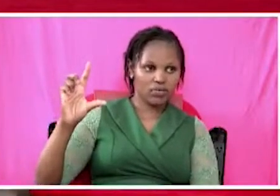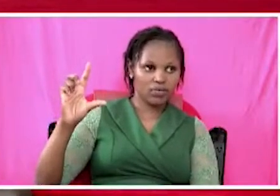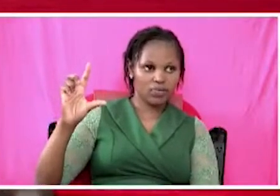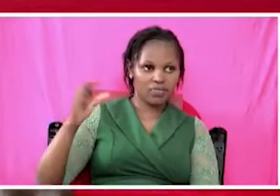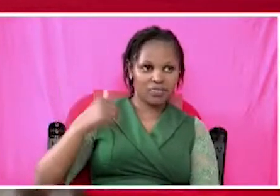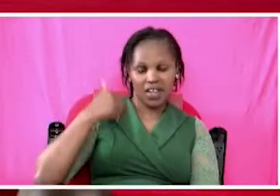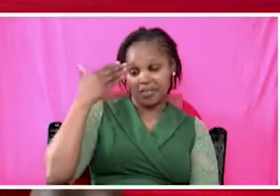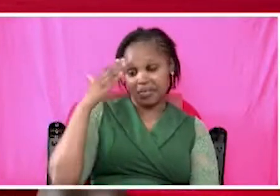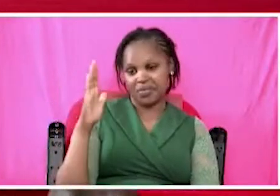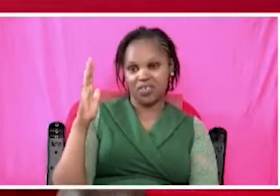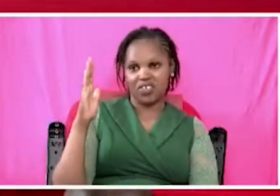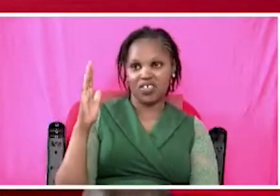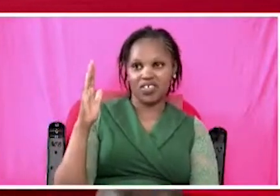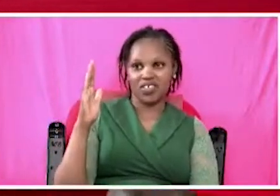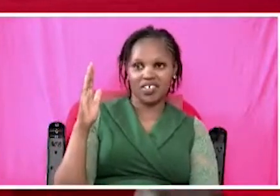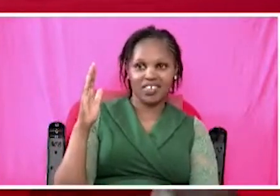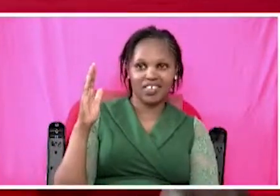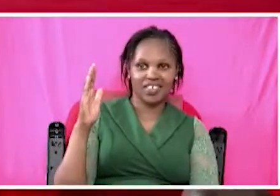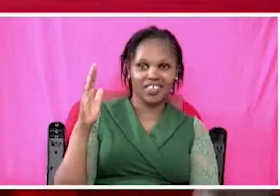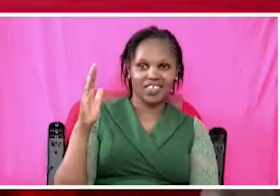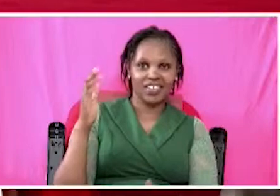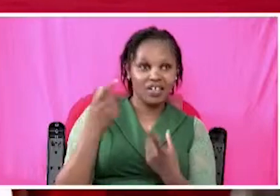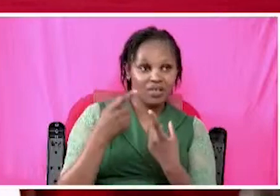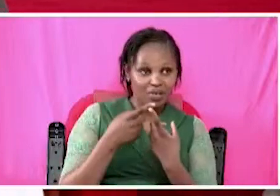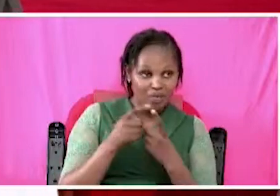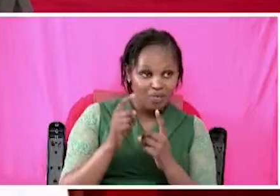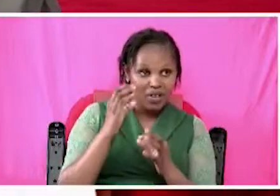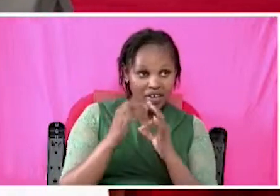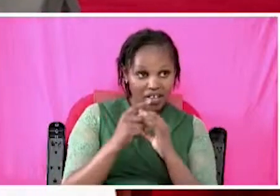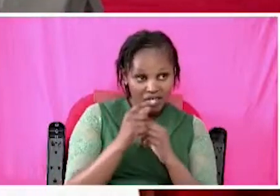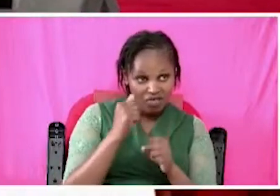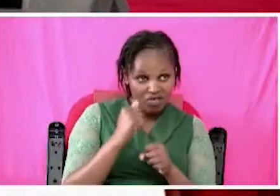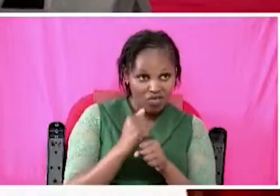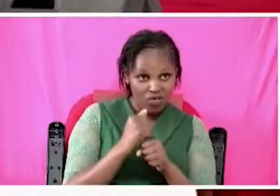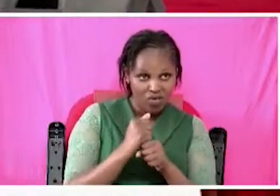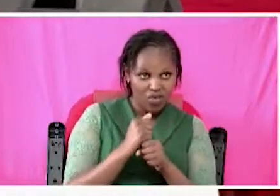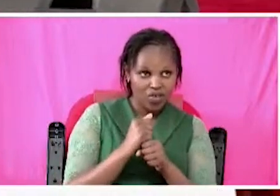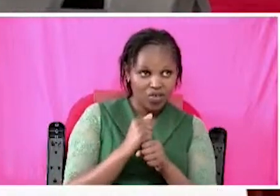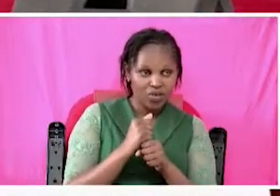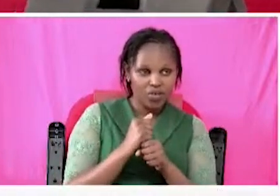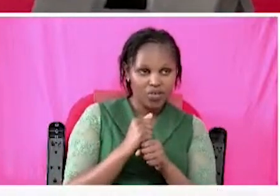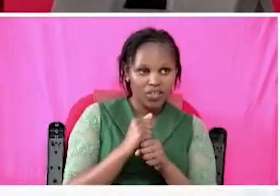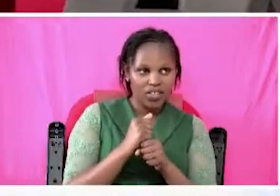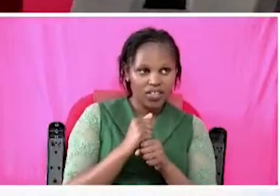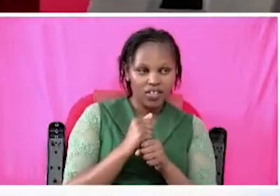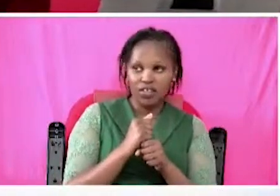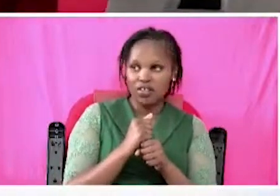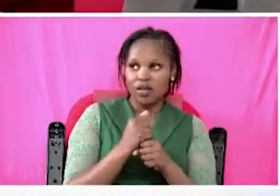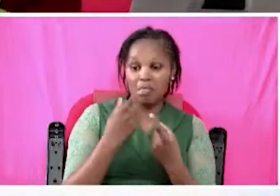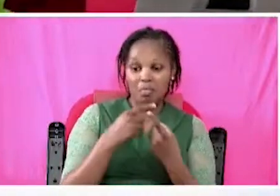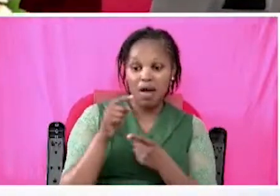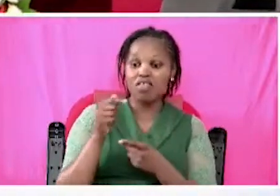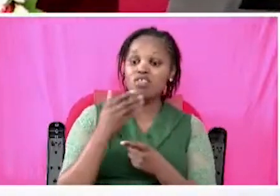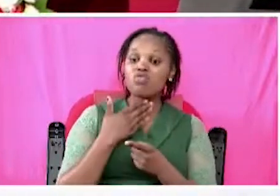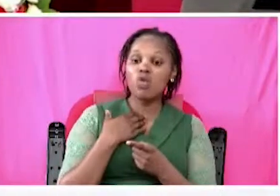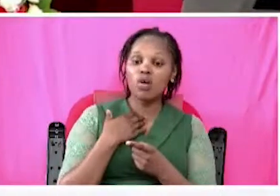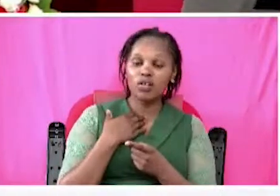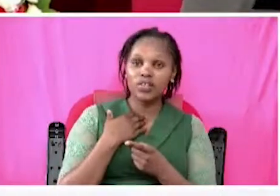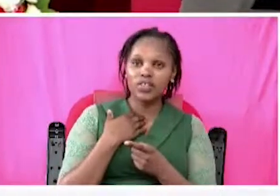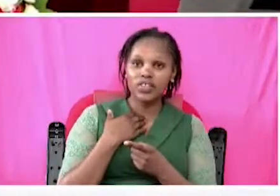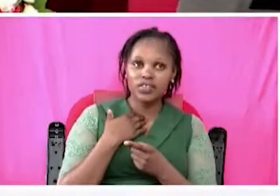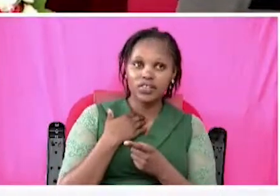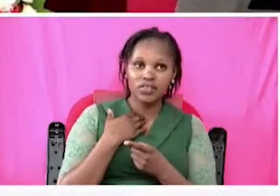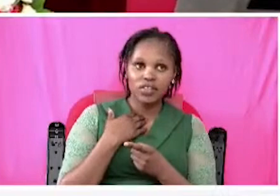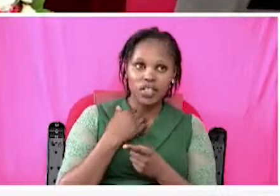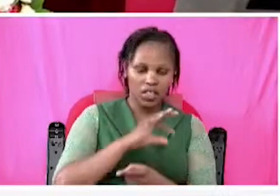know. But if you do, we'll just pray over that. But this was a lady with the spirit